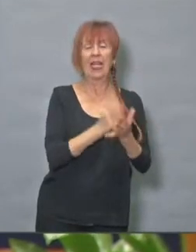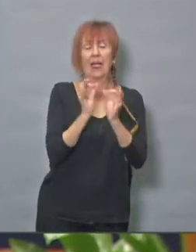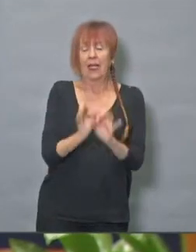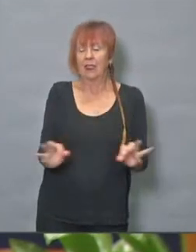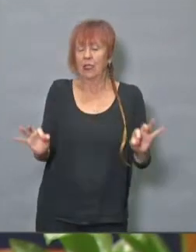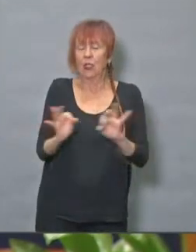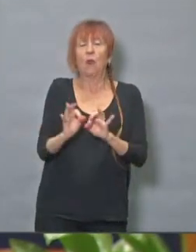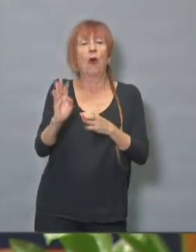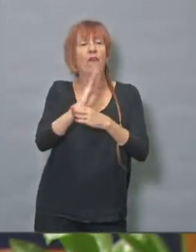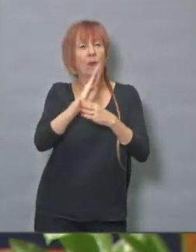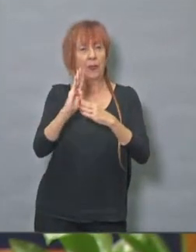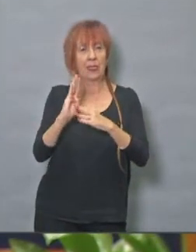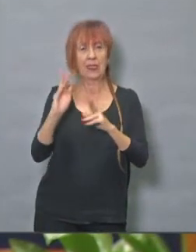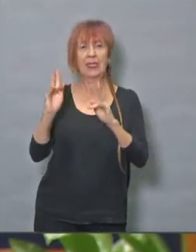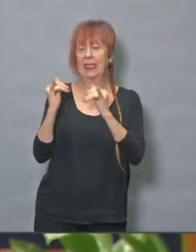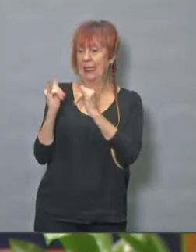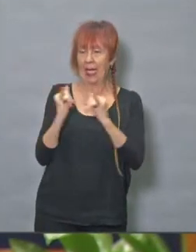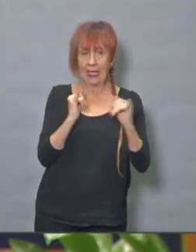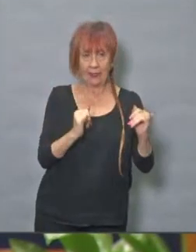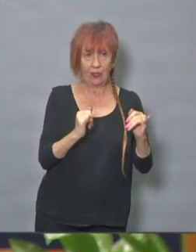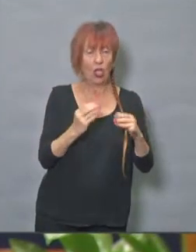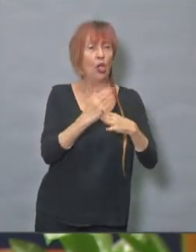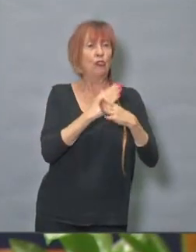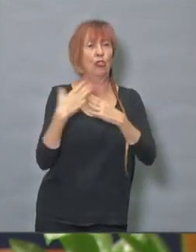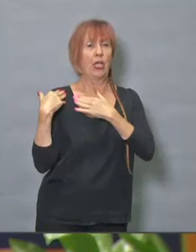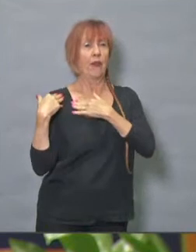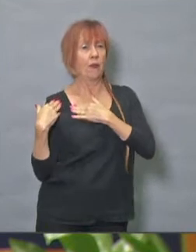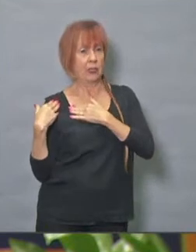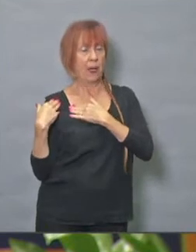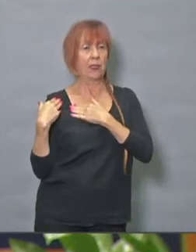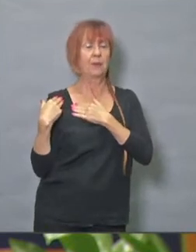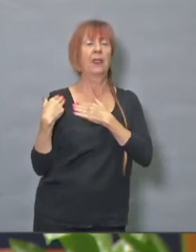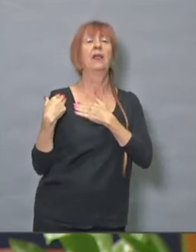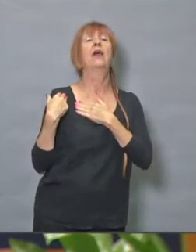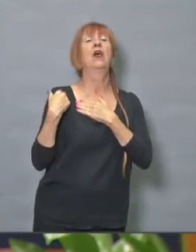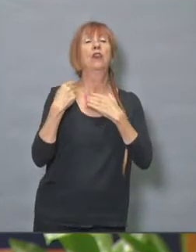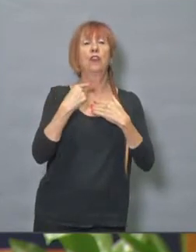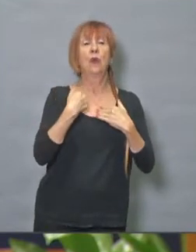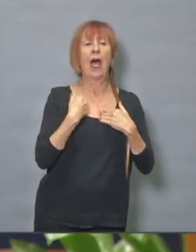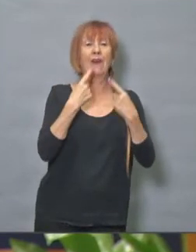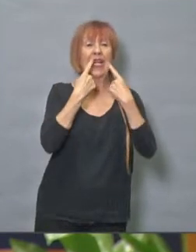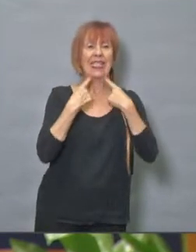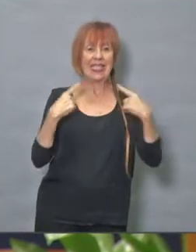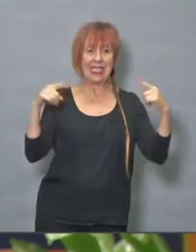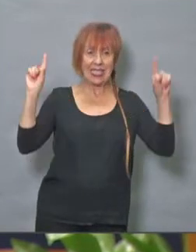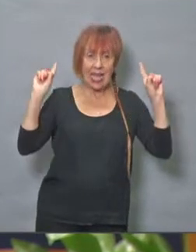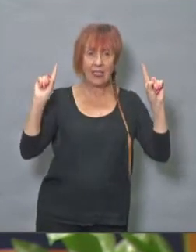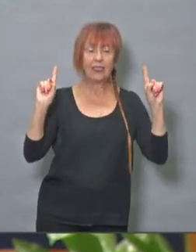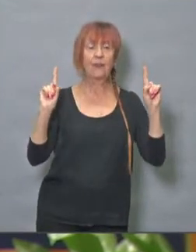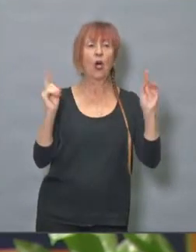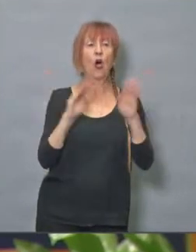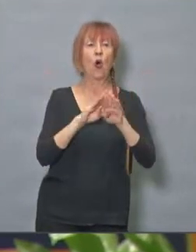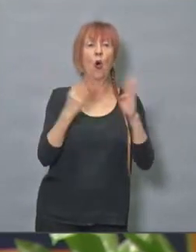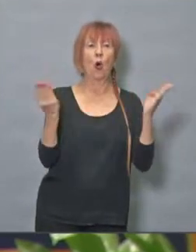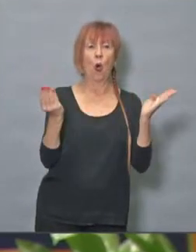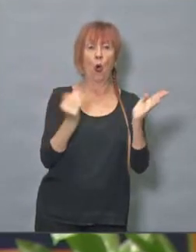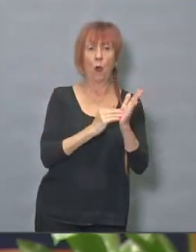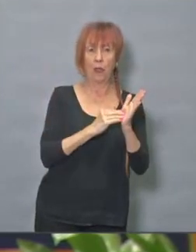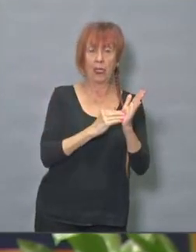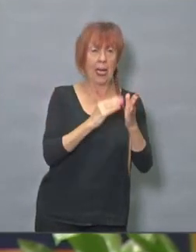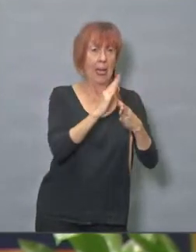and individuals to share in the responsibility of successful reopenings. Businesses are asked to closely